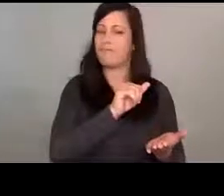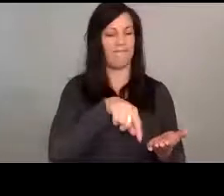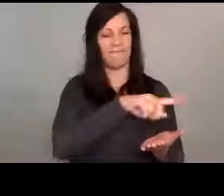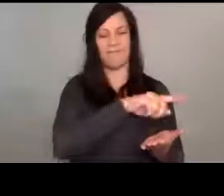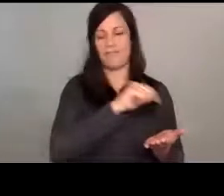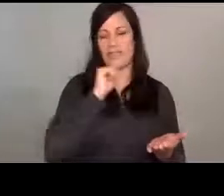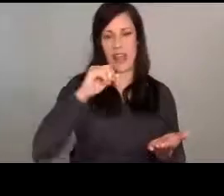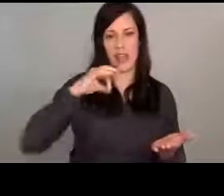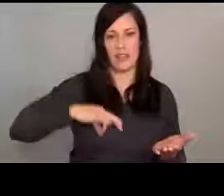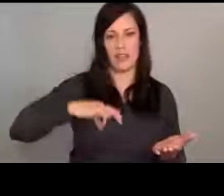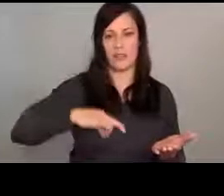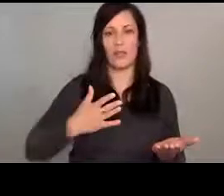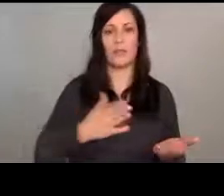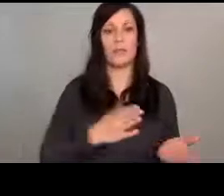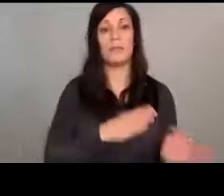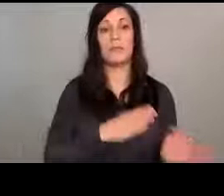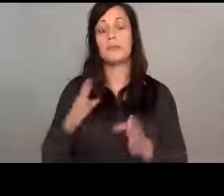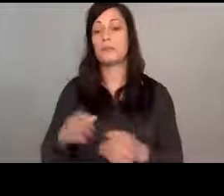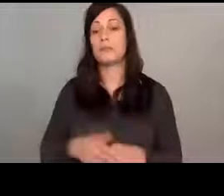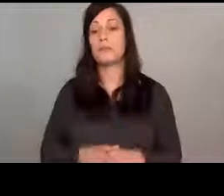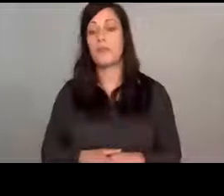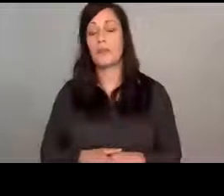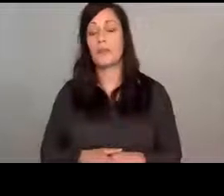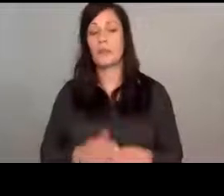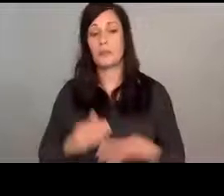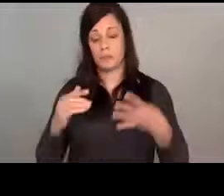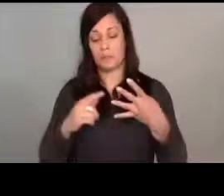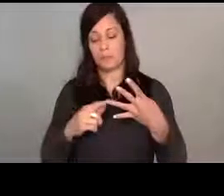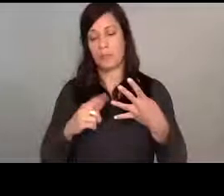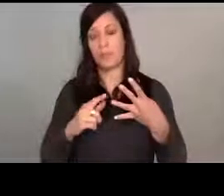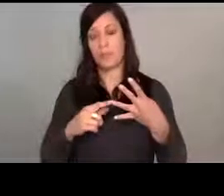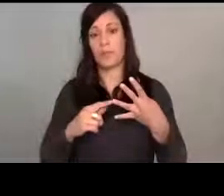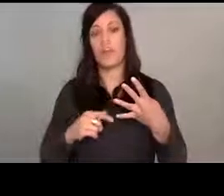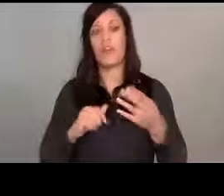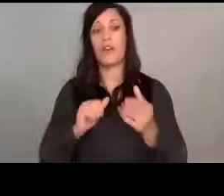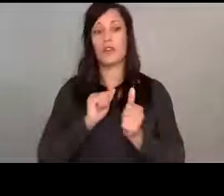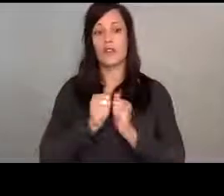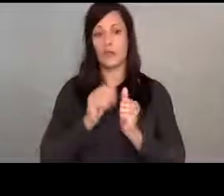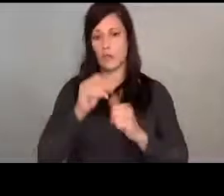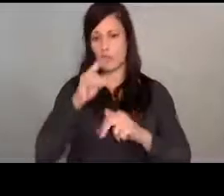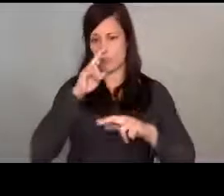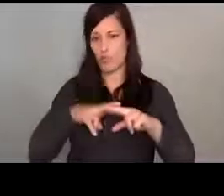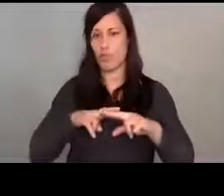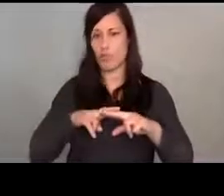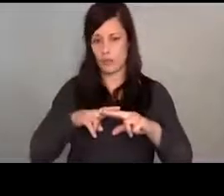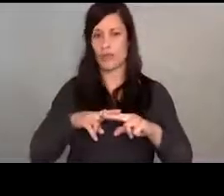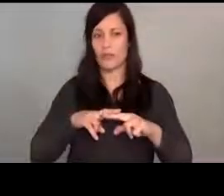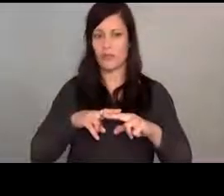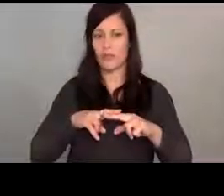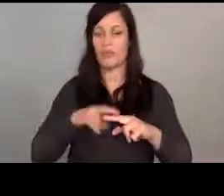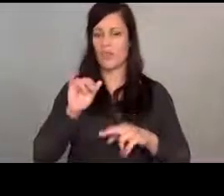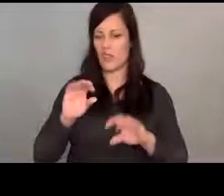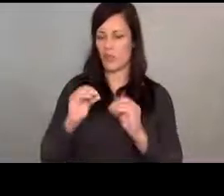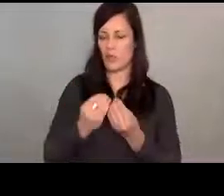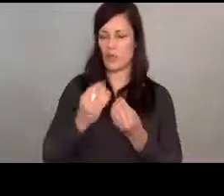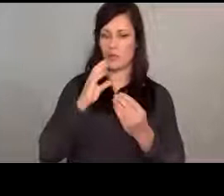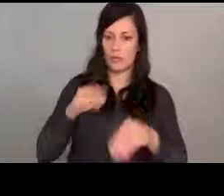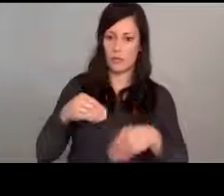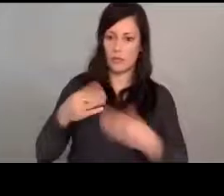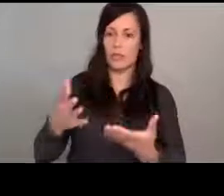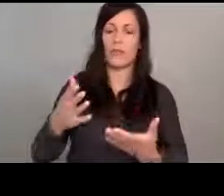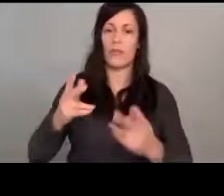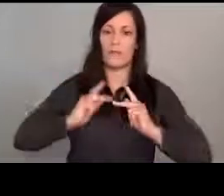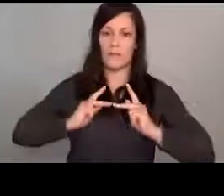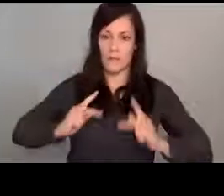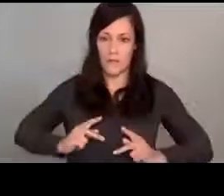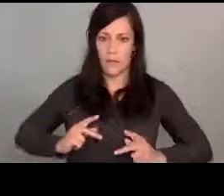For sports and recreation organizations, so these are defined as orgs whose primary mission is to provide sports or physical recreation